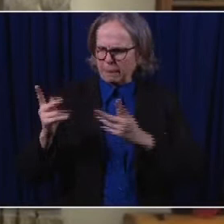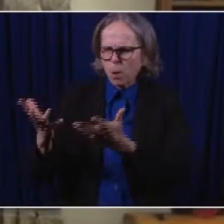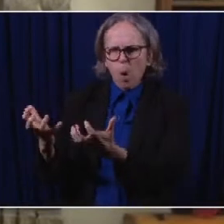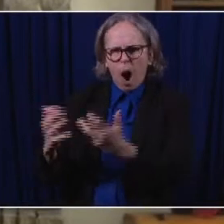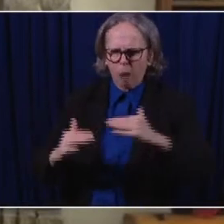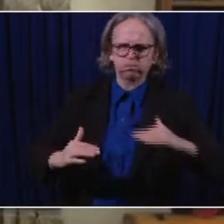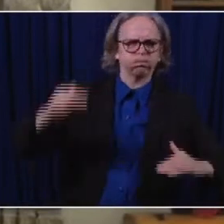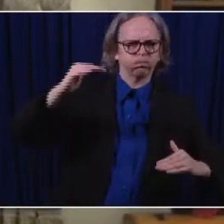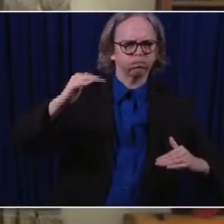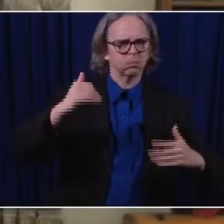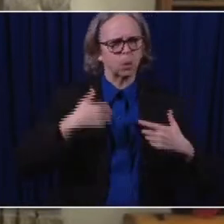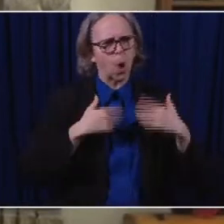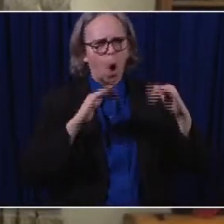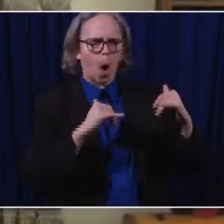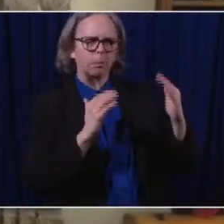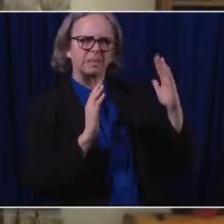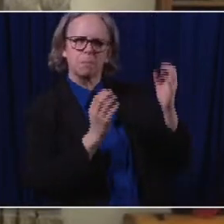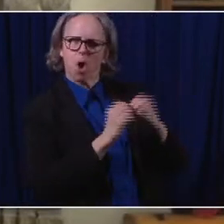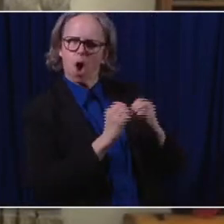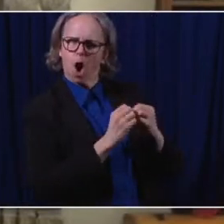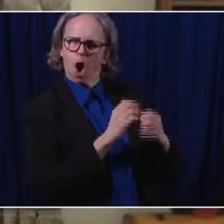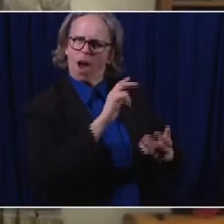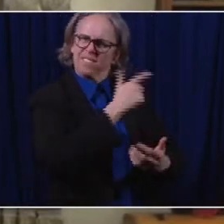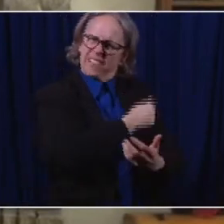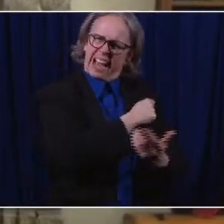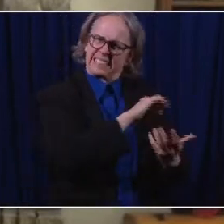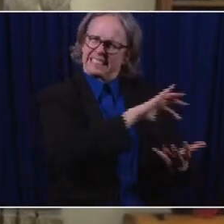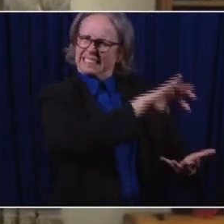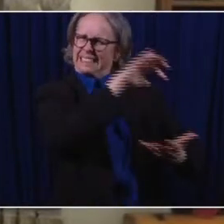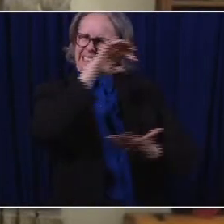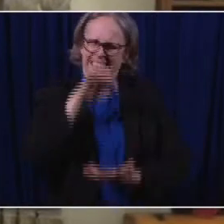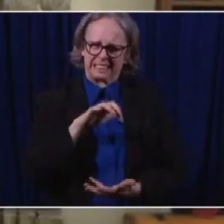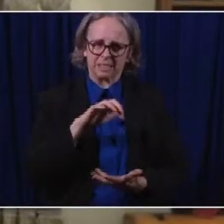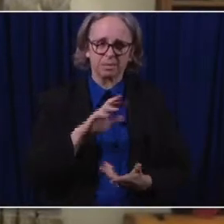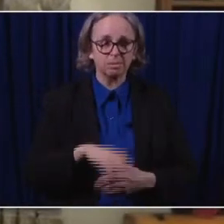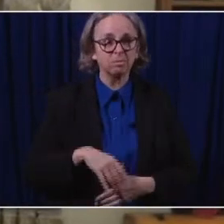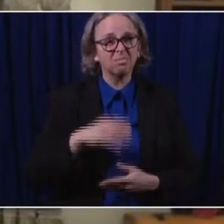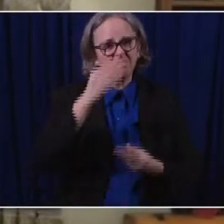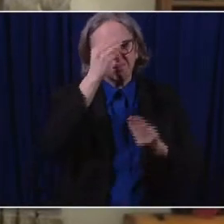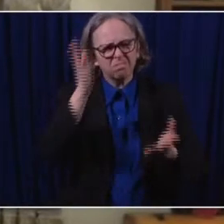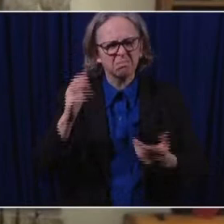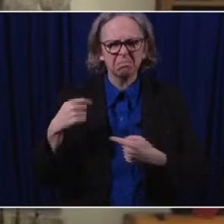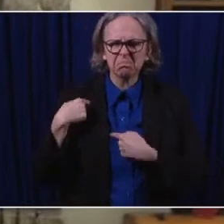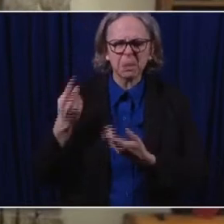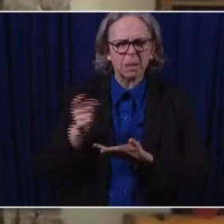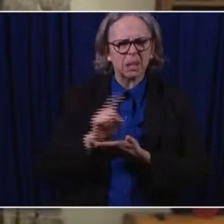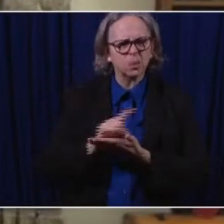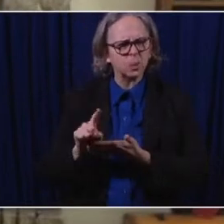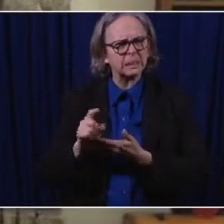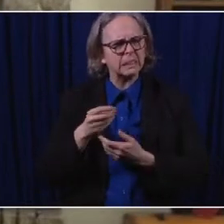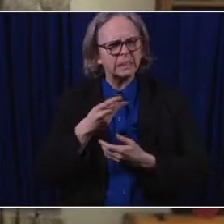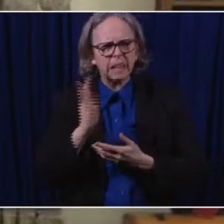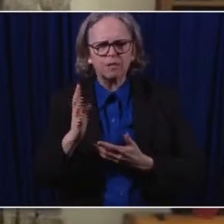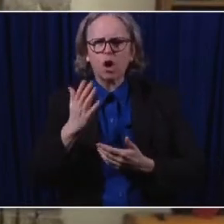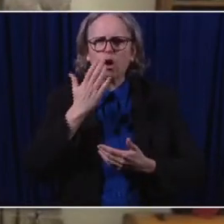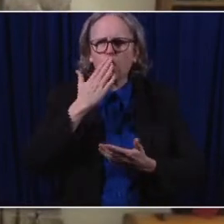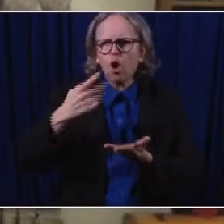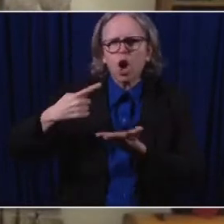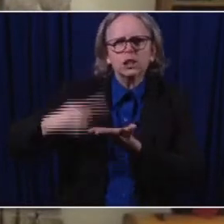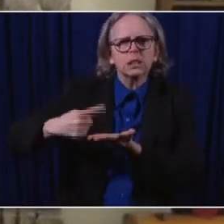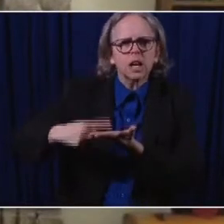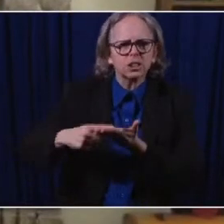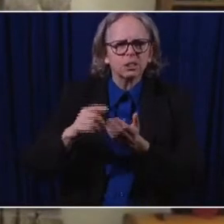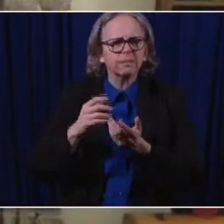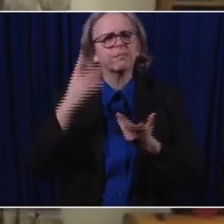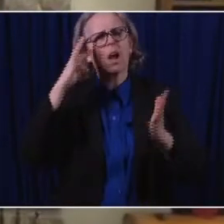change. And, I had some good discussions this week. I talked with the team at Pfizer.